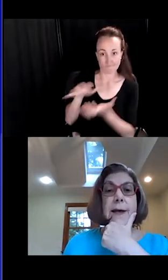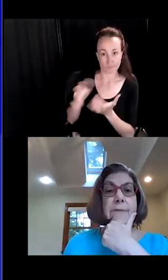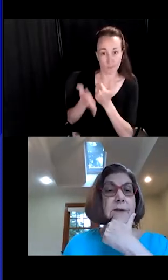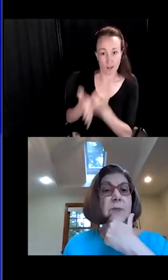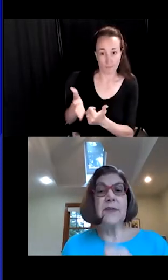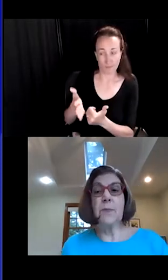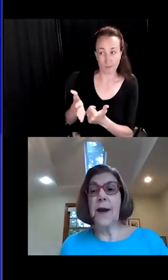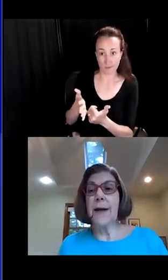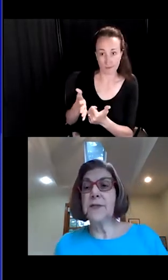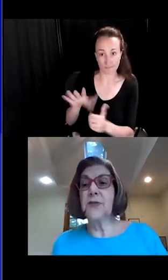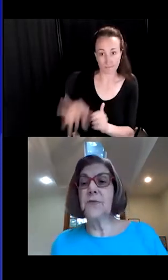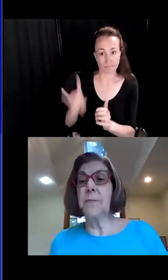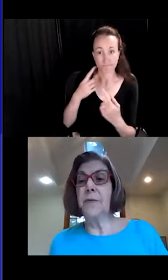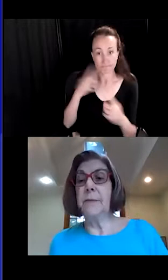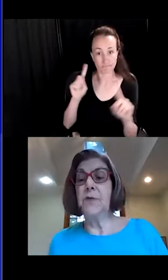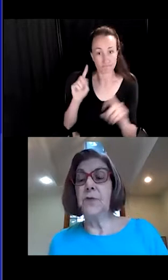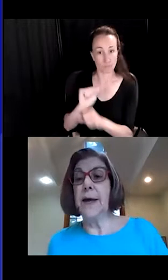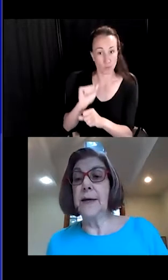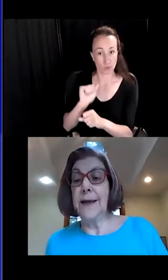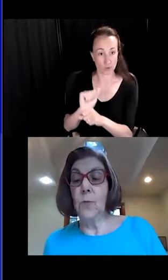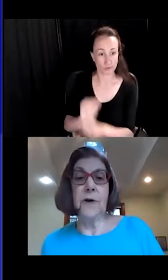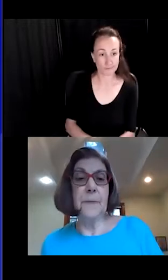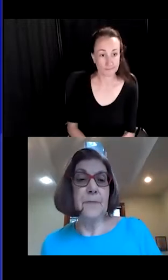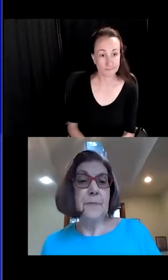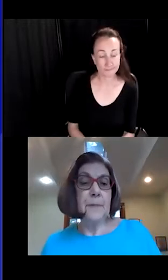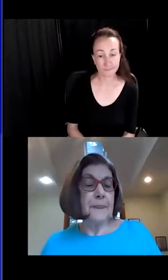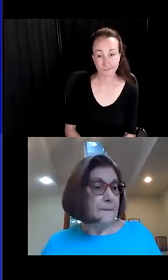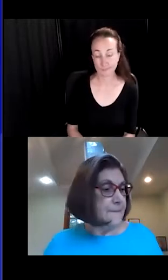getting an evidence-based practice to help them do that, get work?